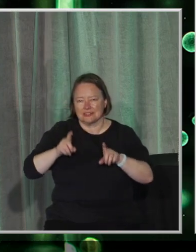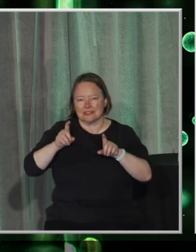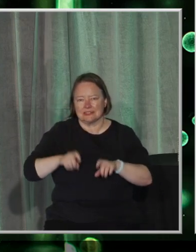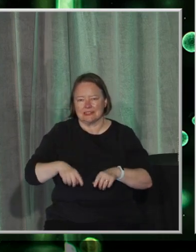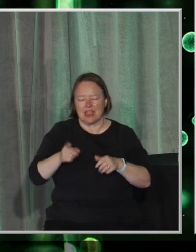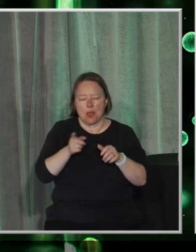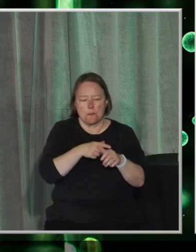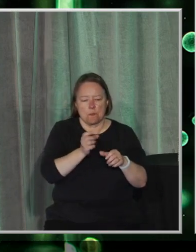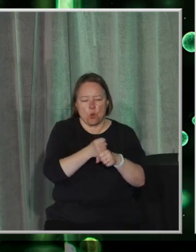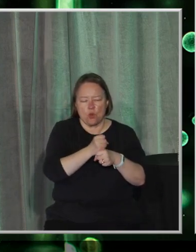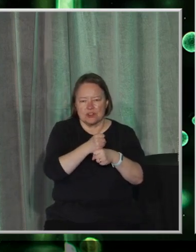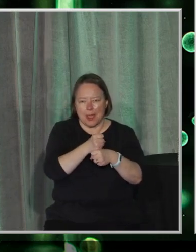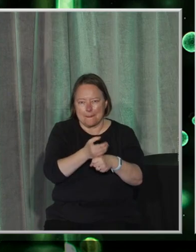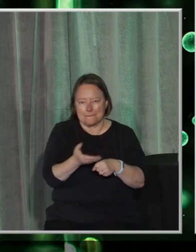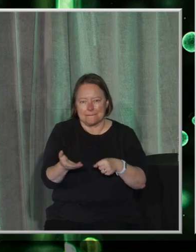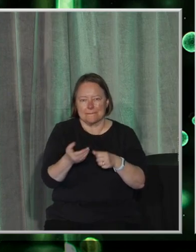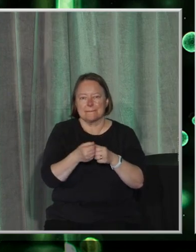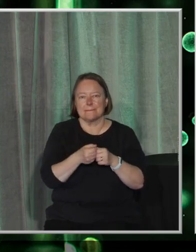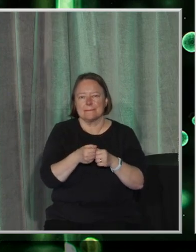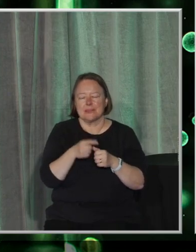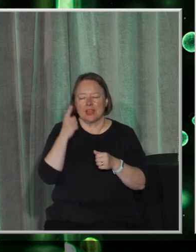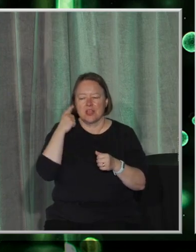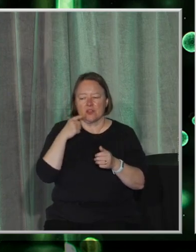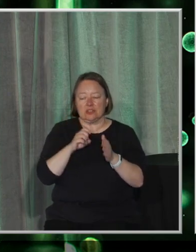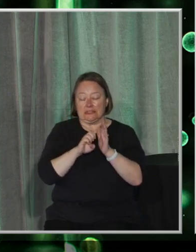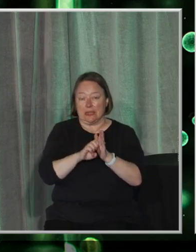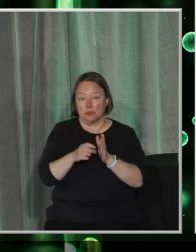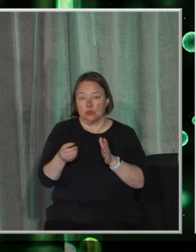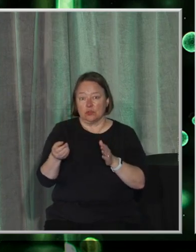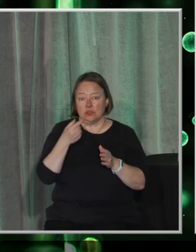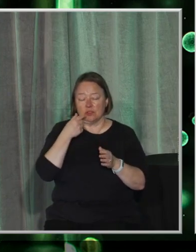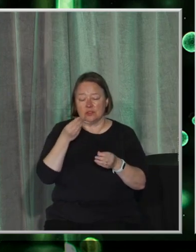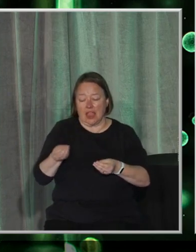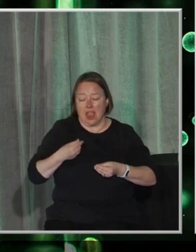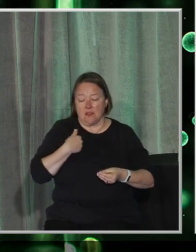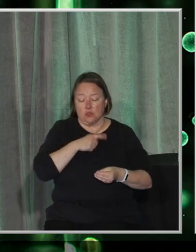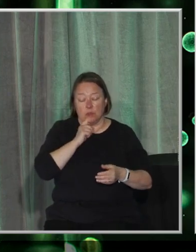prototyping. The example you gave us was very impressive,